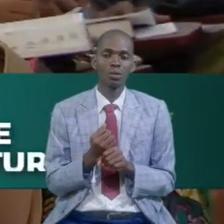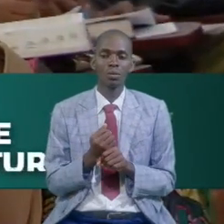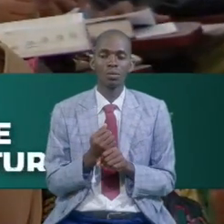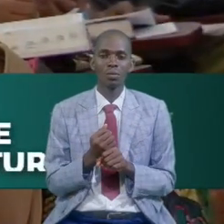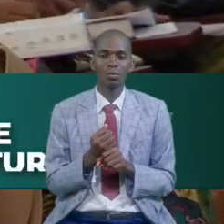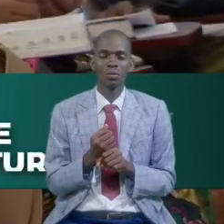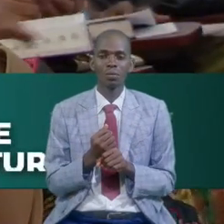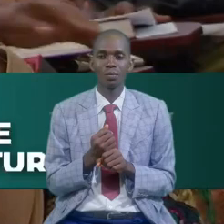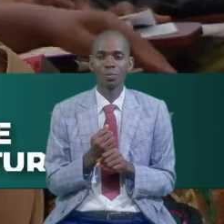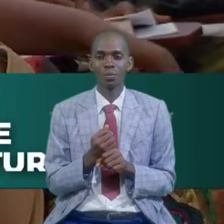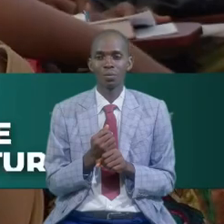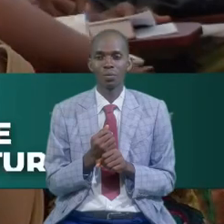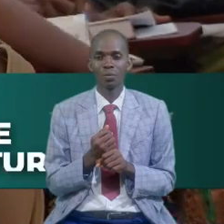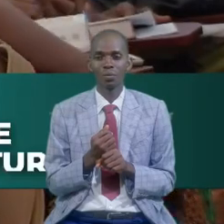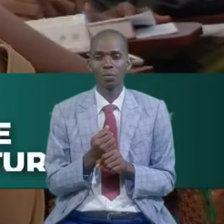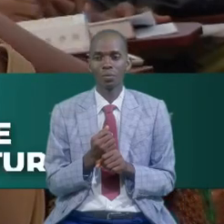Elisha.